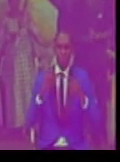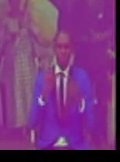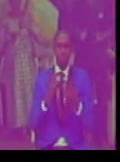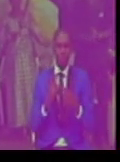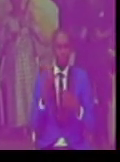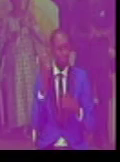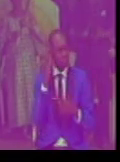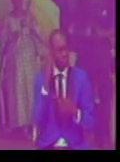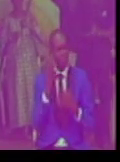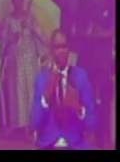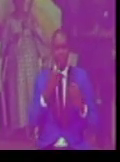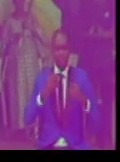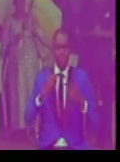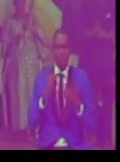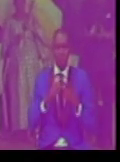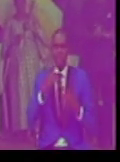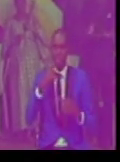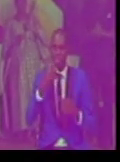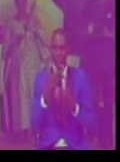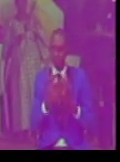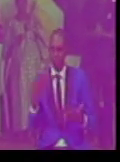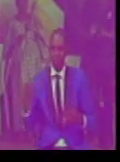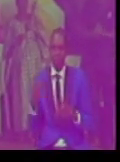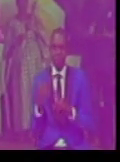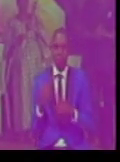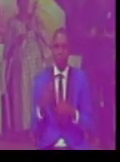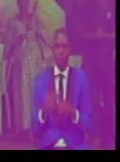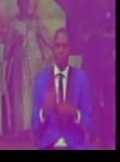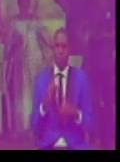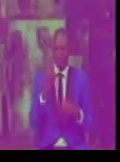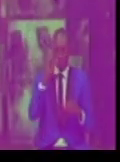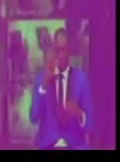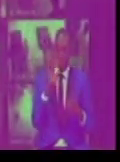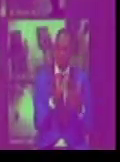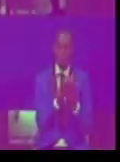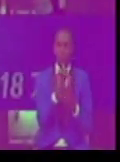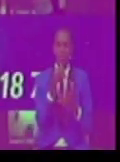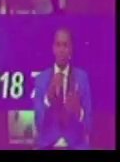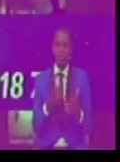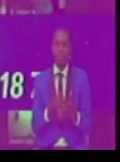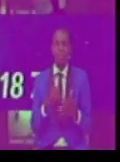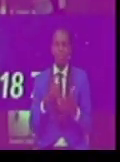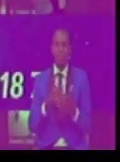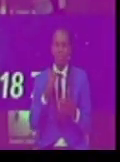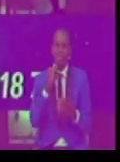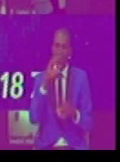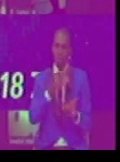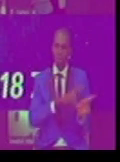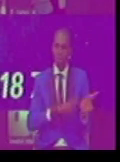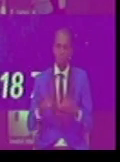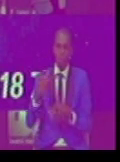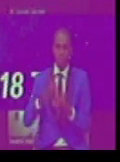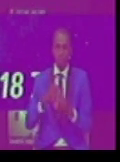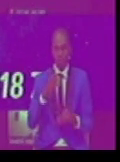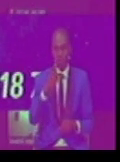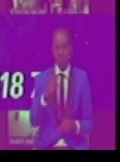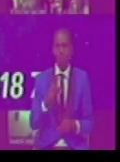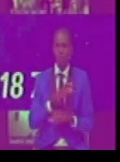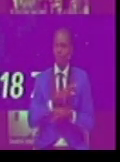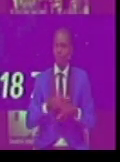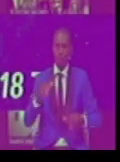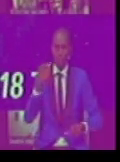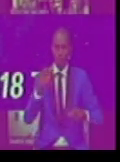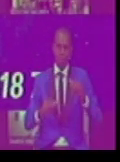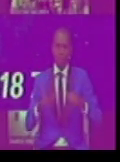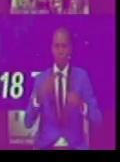for Jesus. Put your hands together for Jesus. The Lord has touched you. Don't go yet. Stay where you are.